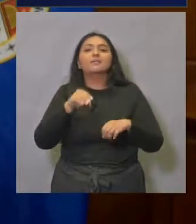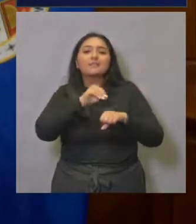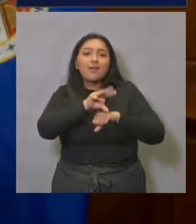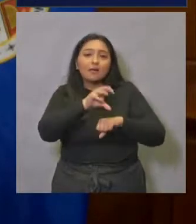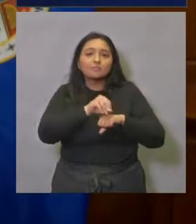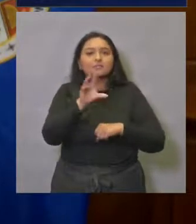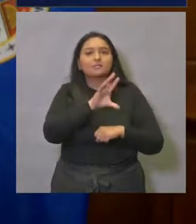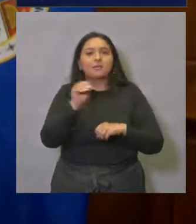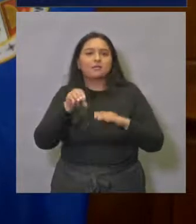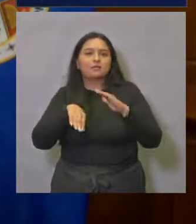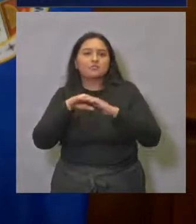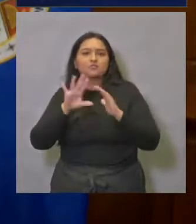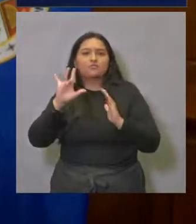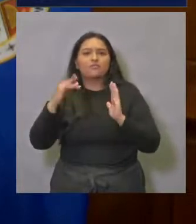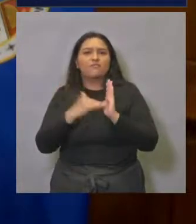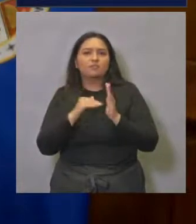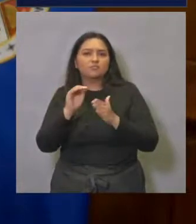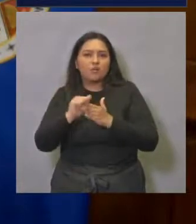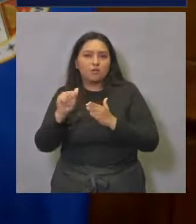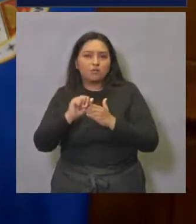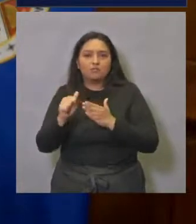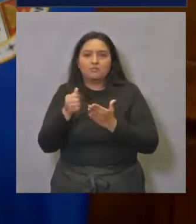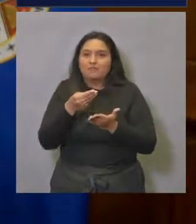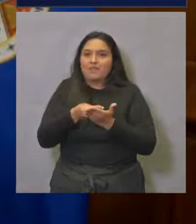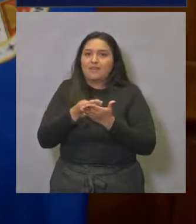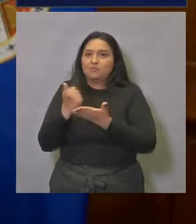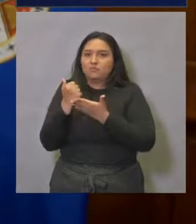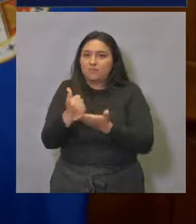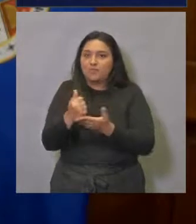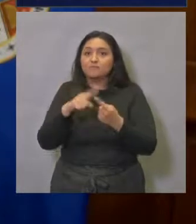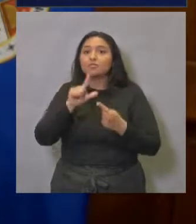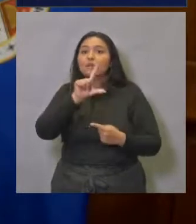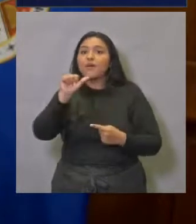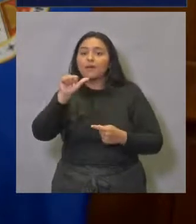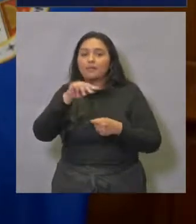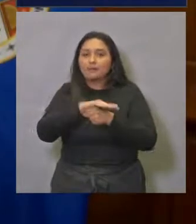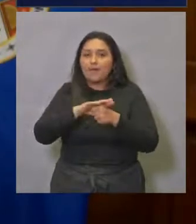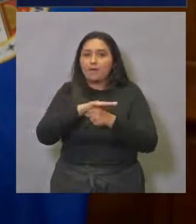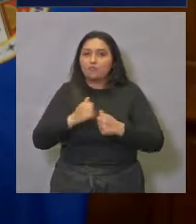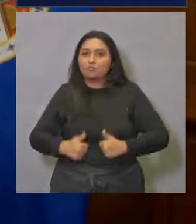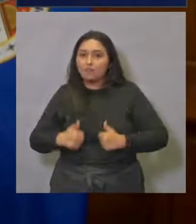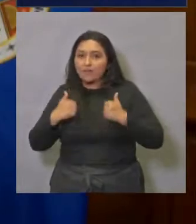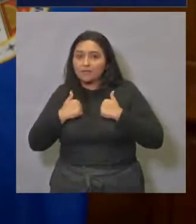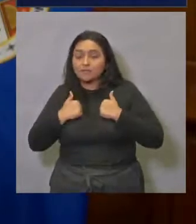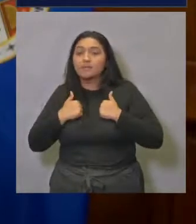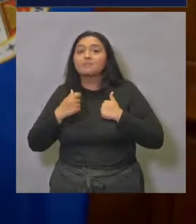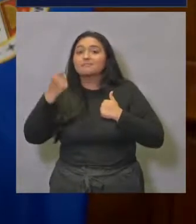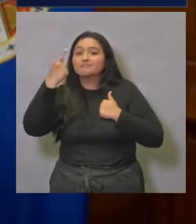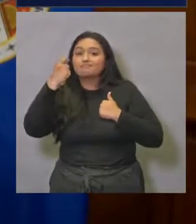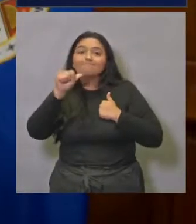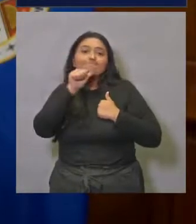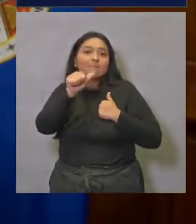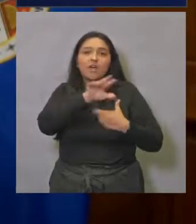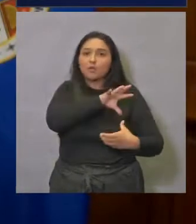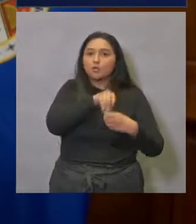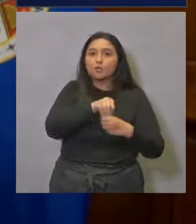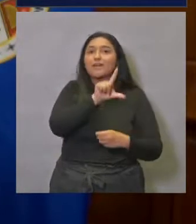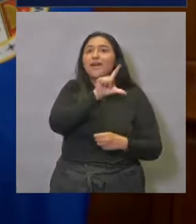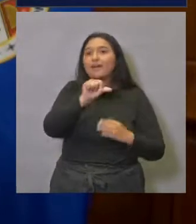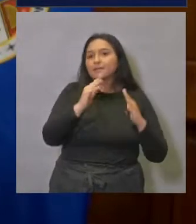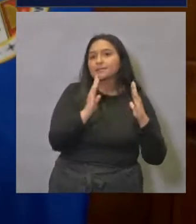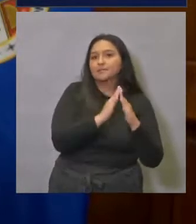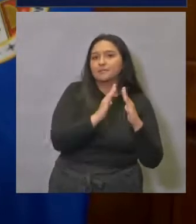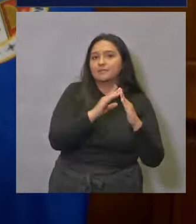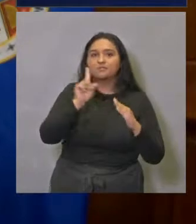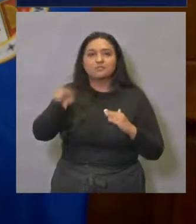in financial relief to Los Angeles County residents, excluding the city of Los Angeles. That experienced